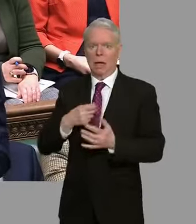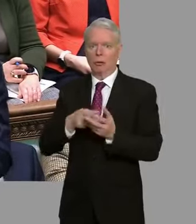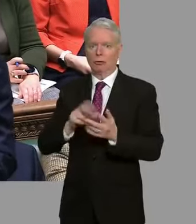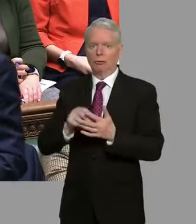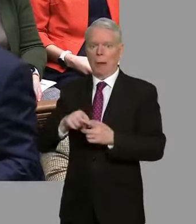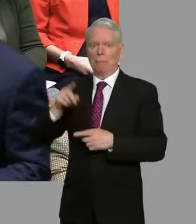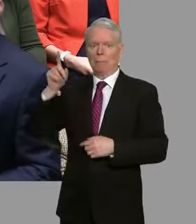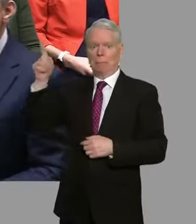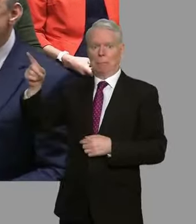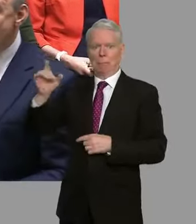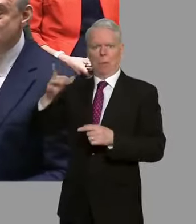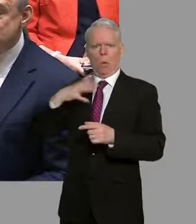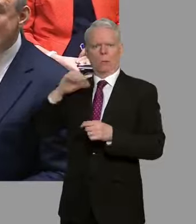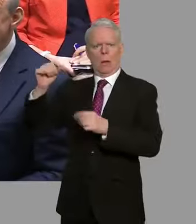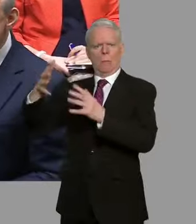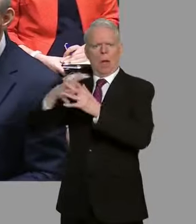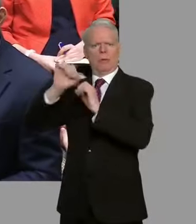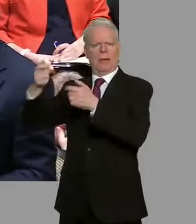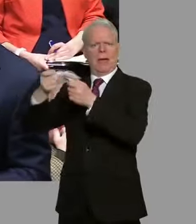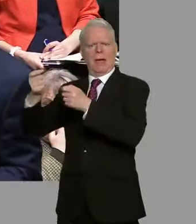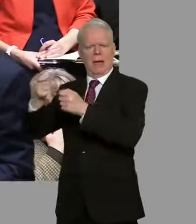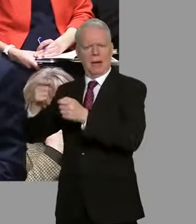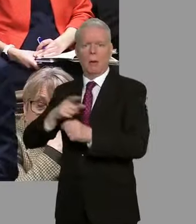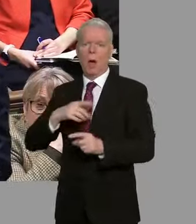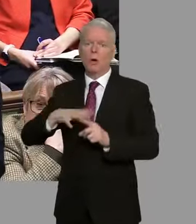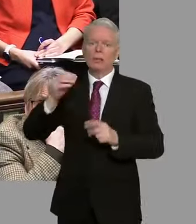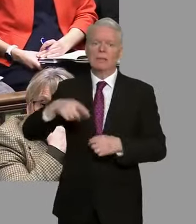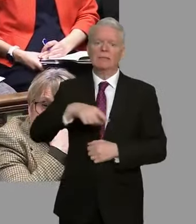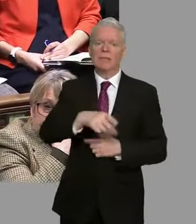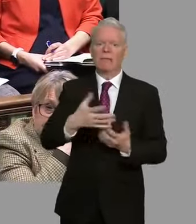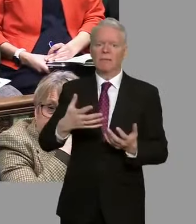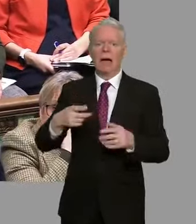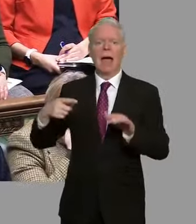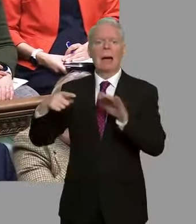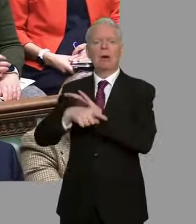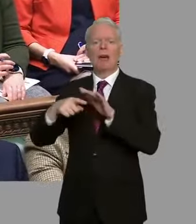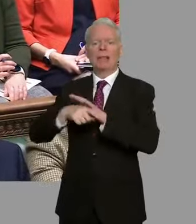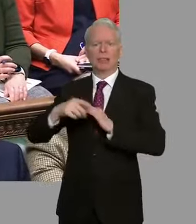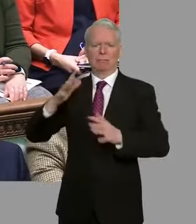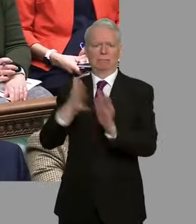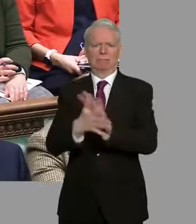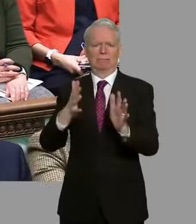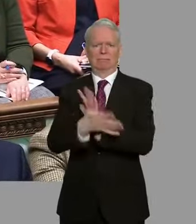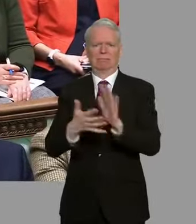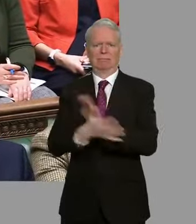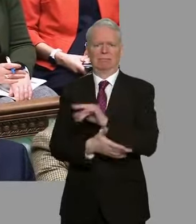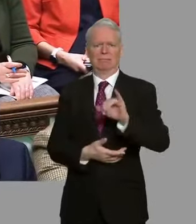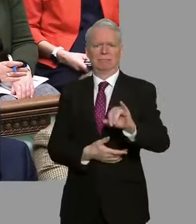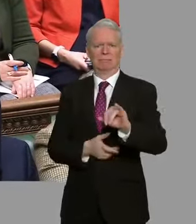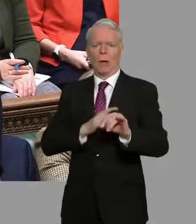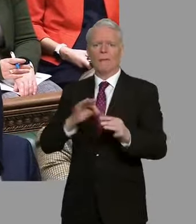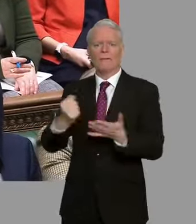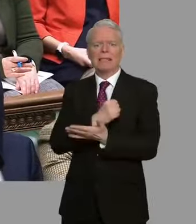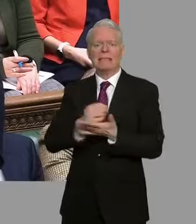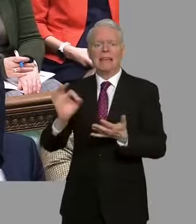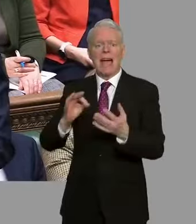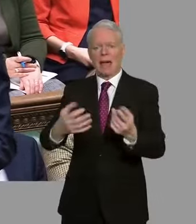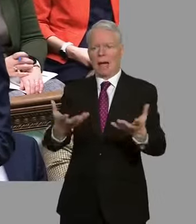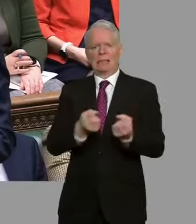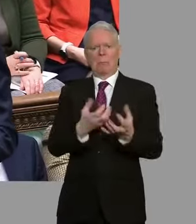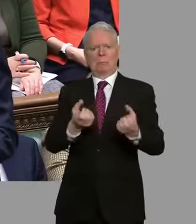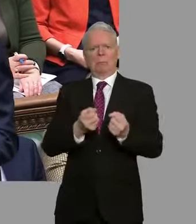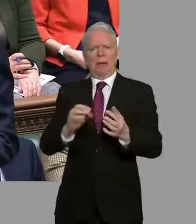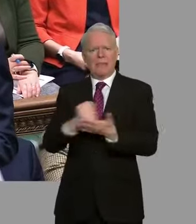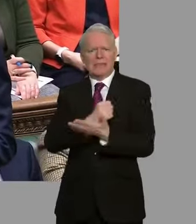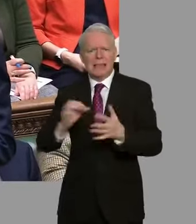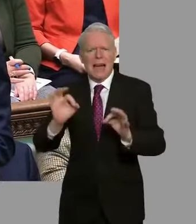immigration from the record highs of the Conservative. But does he agree, if people like this want